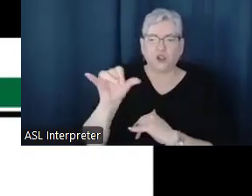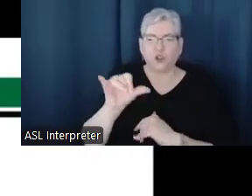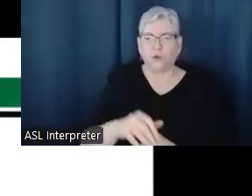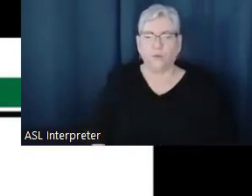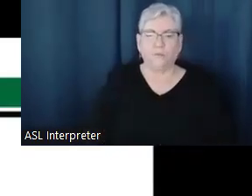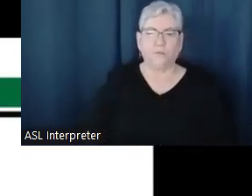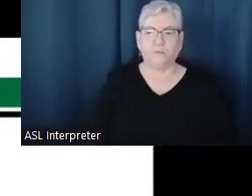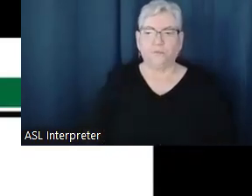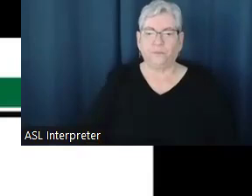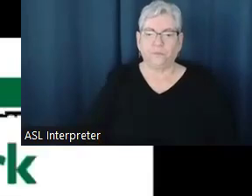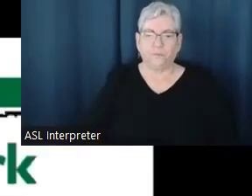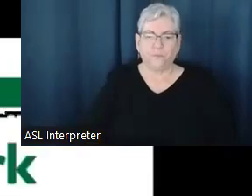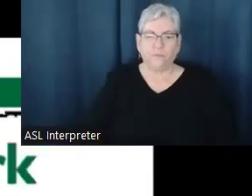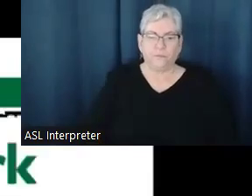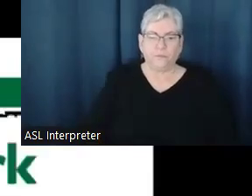ahead.